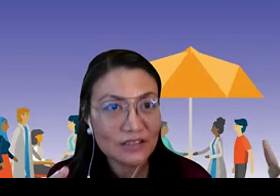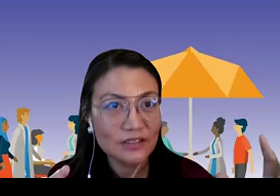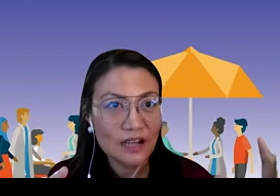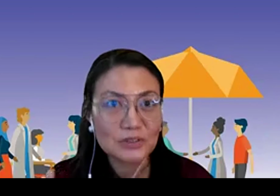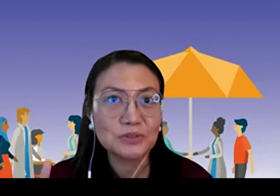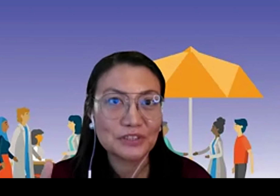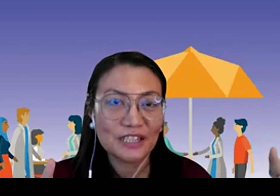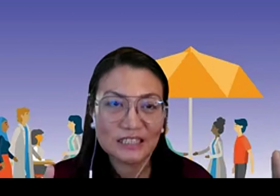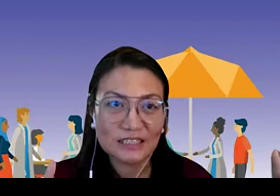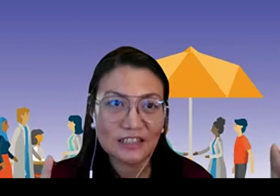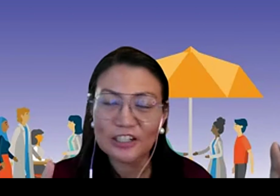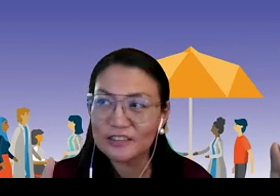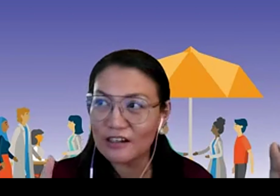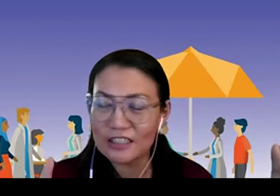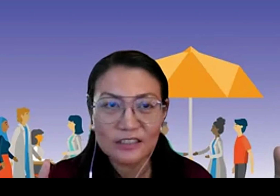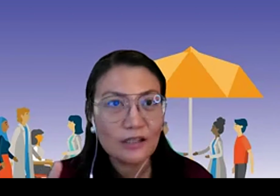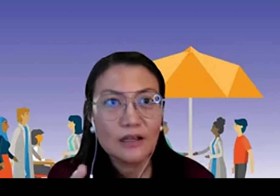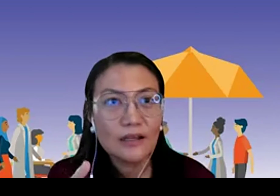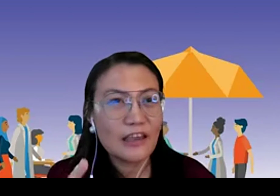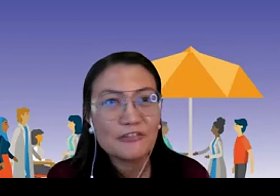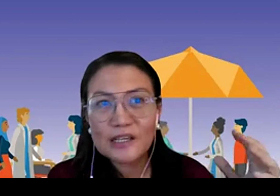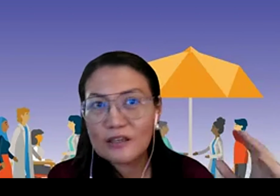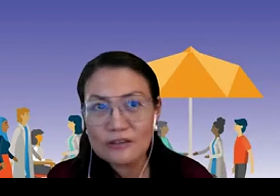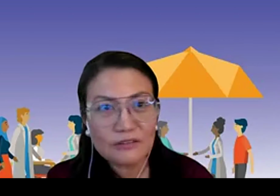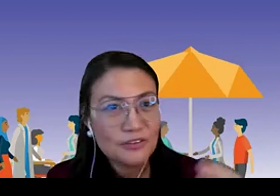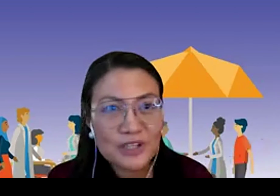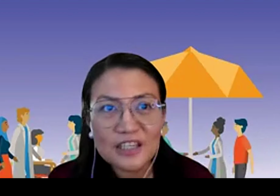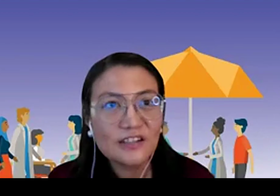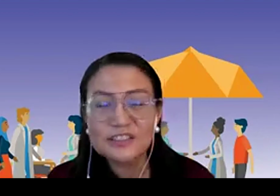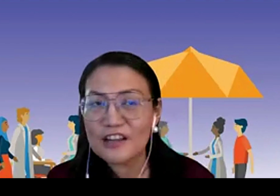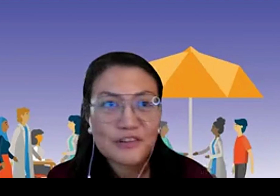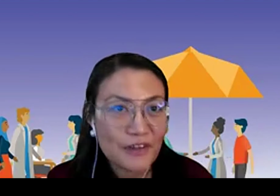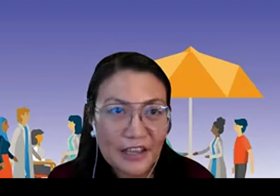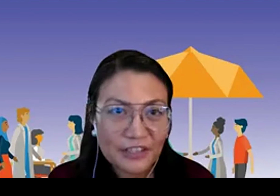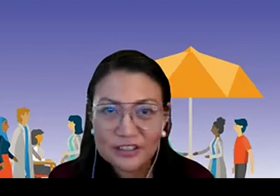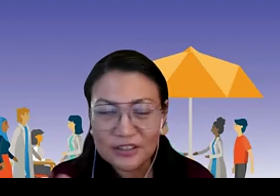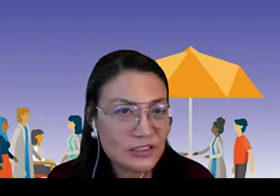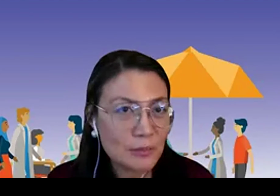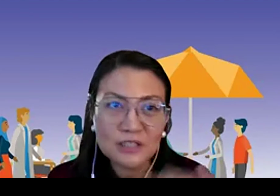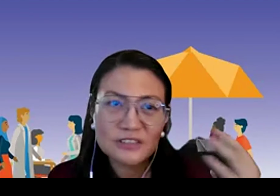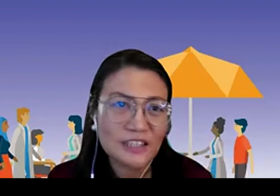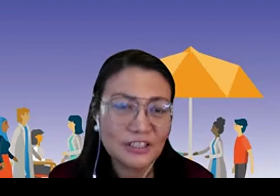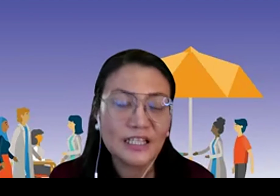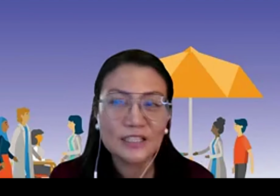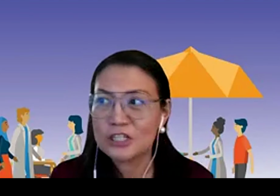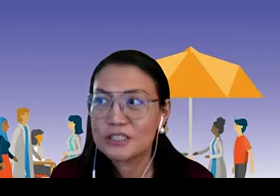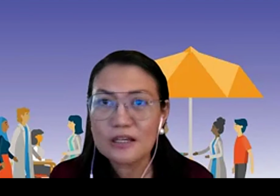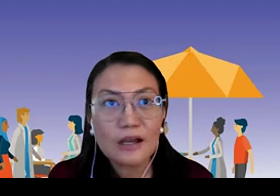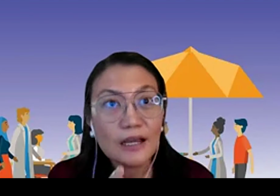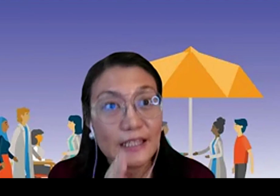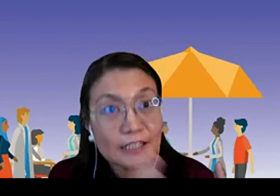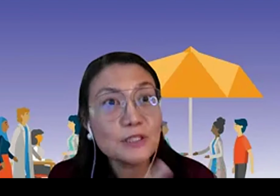big household surveys that are done every 3 years, every 5 years, or in some countries every 10